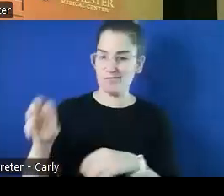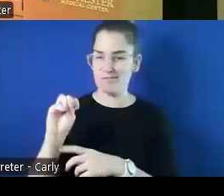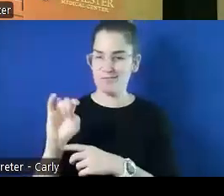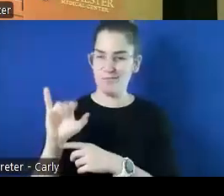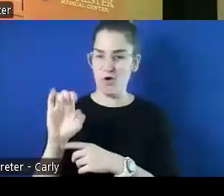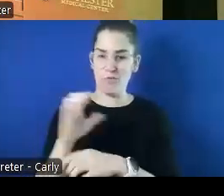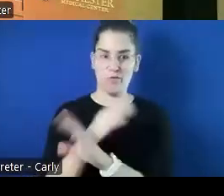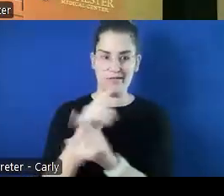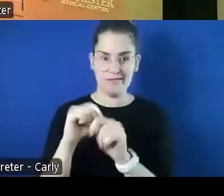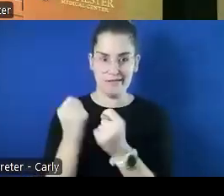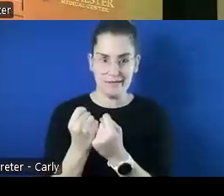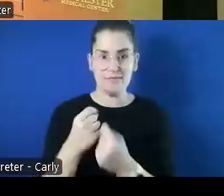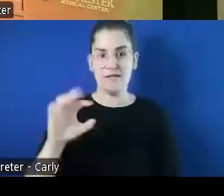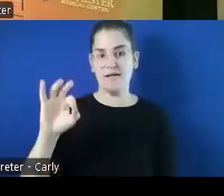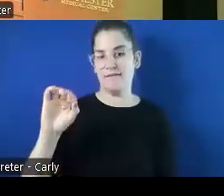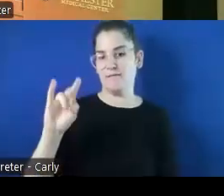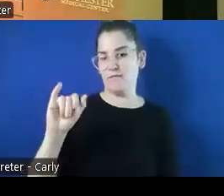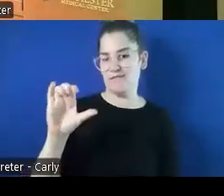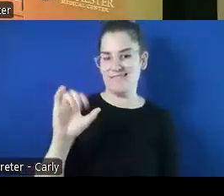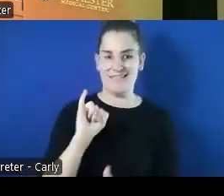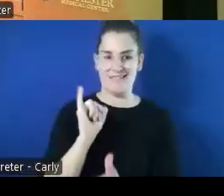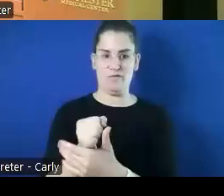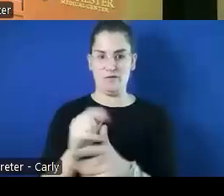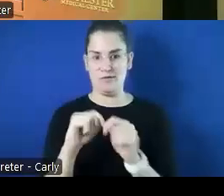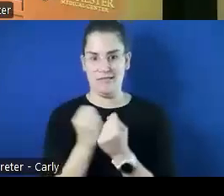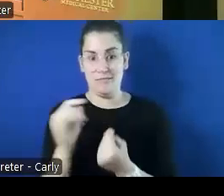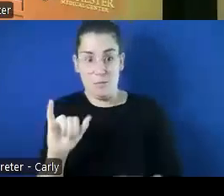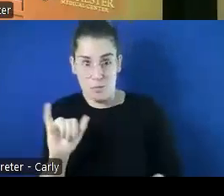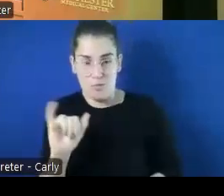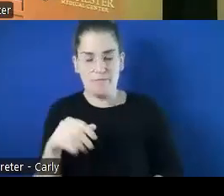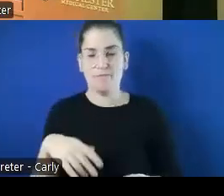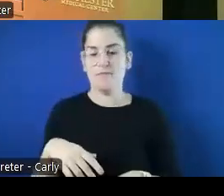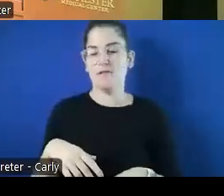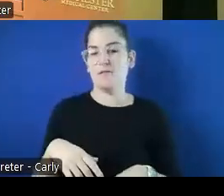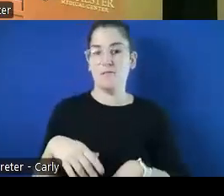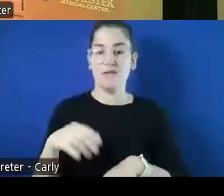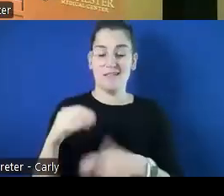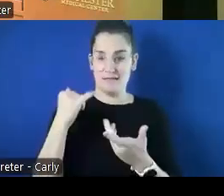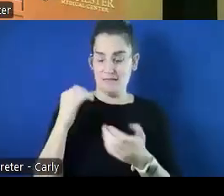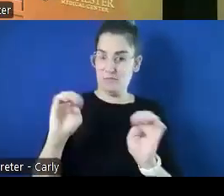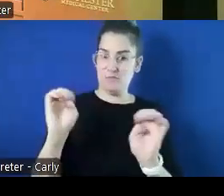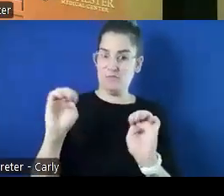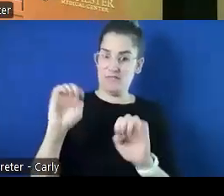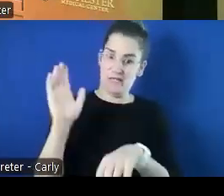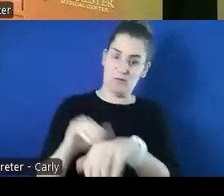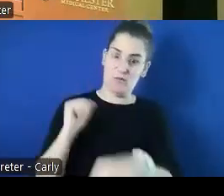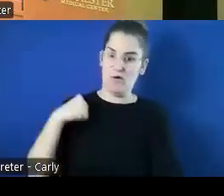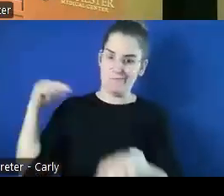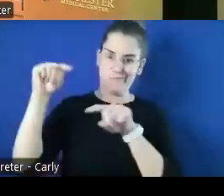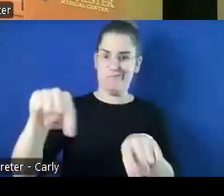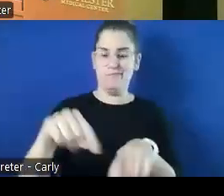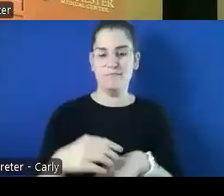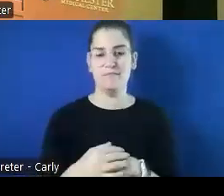other examples in which clinicians respond to emergency calls. However, there's been no efforts